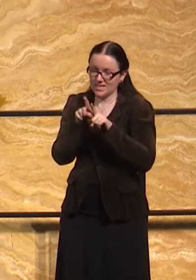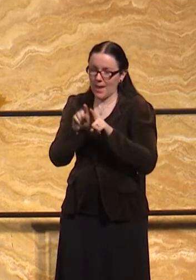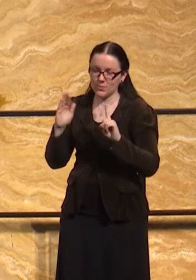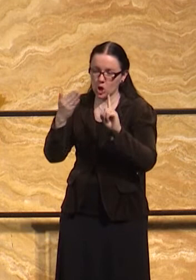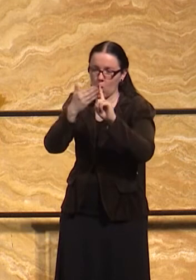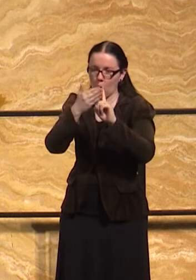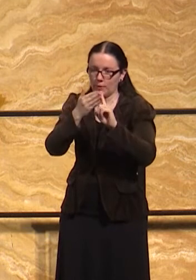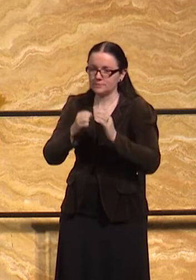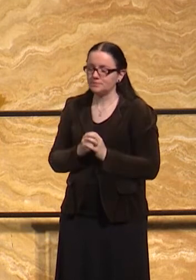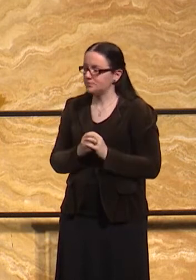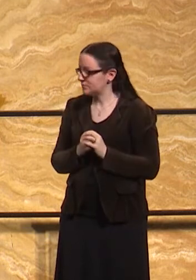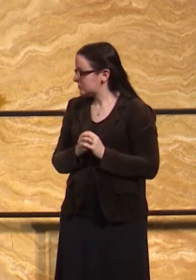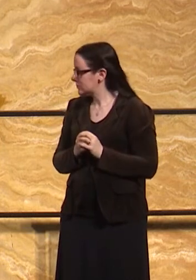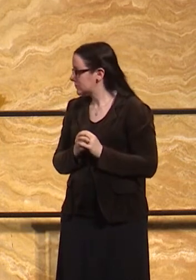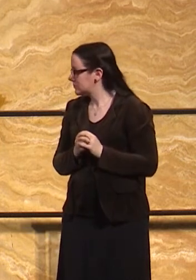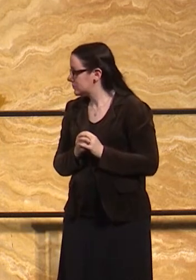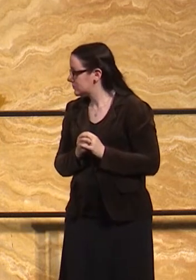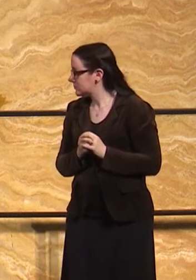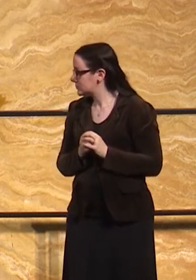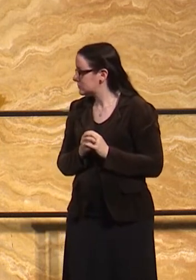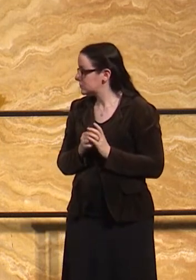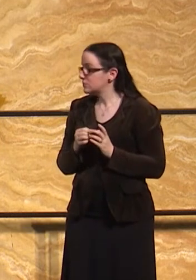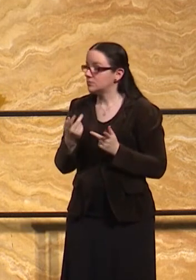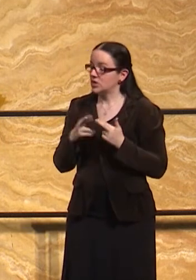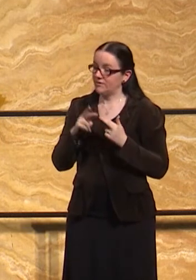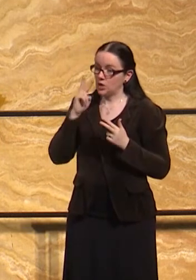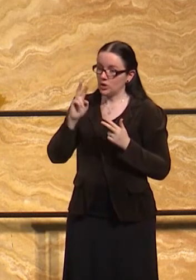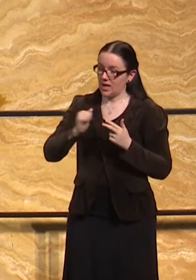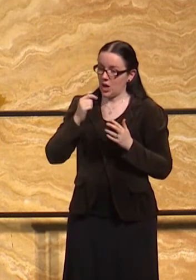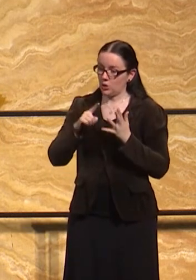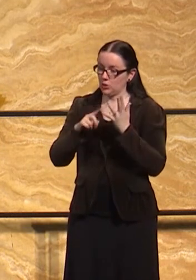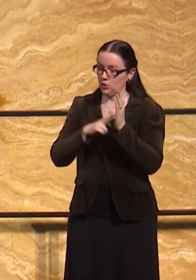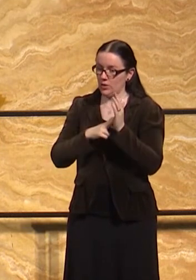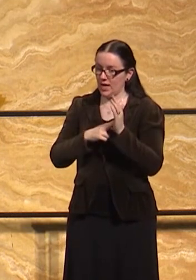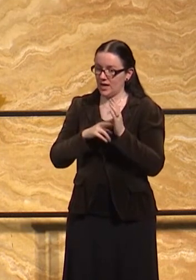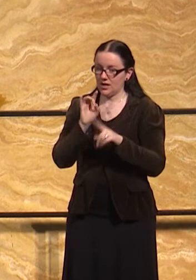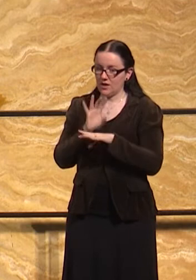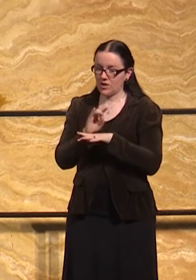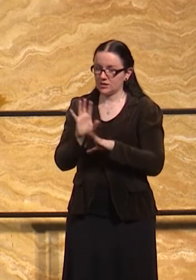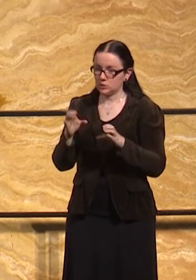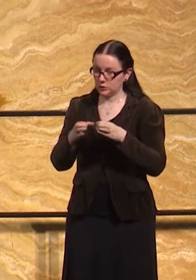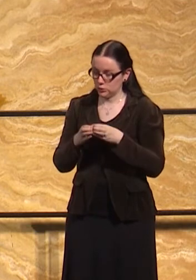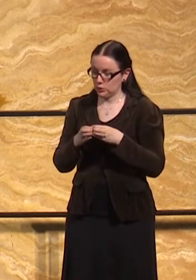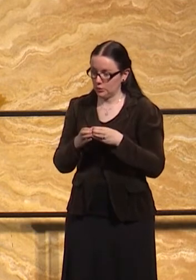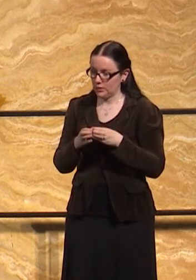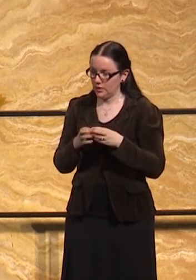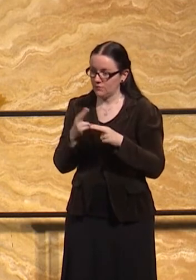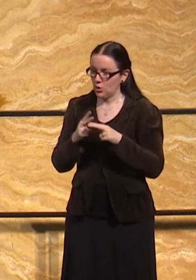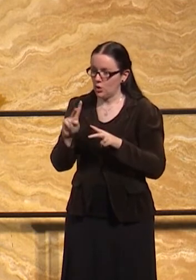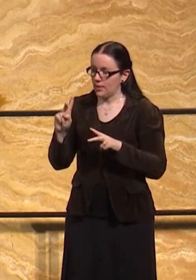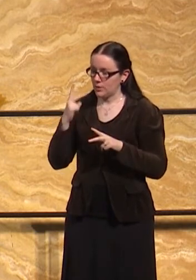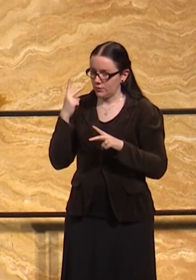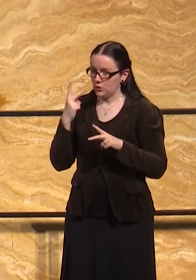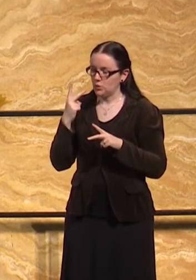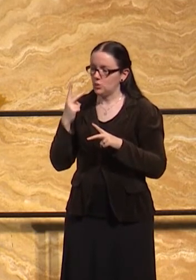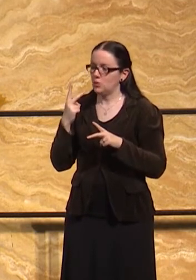if you look at what we did on the UN advisory group of experts for the review of the peace building